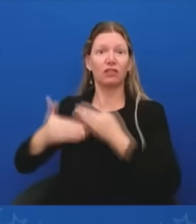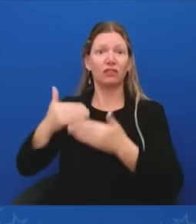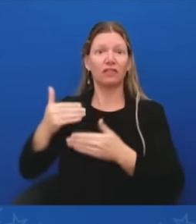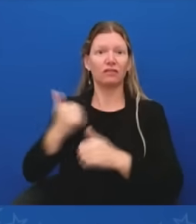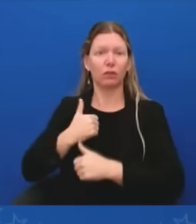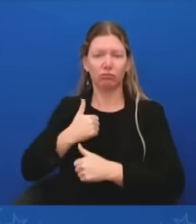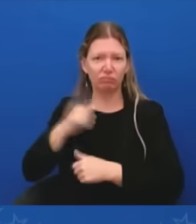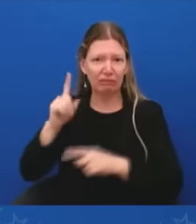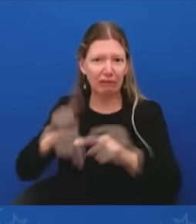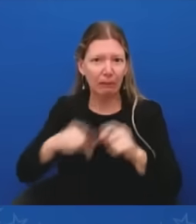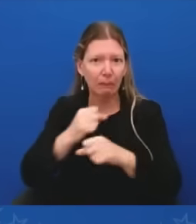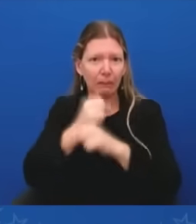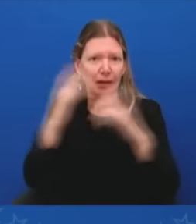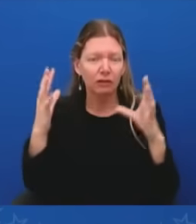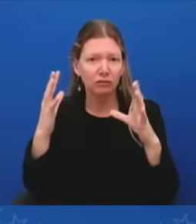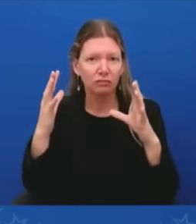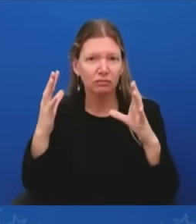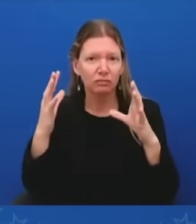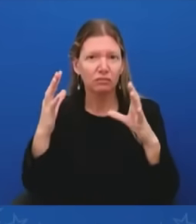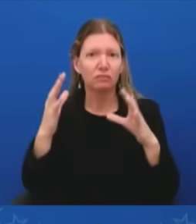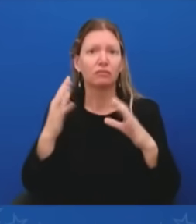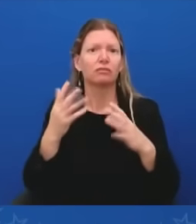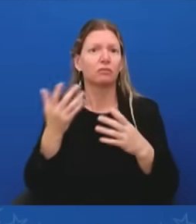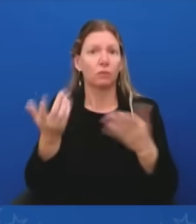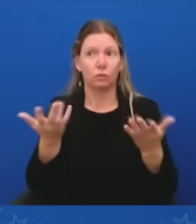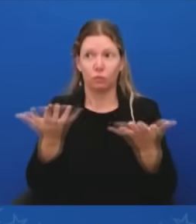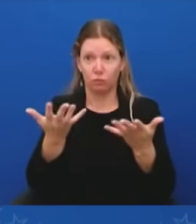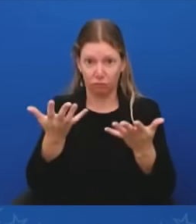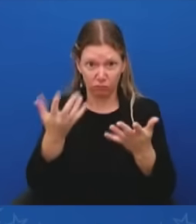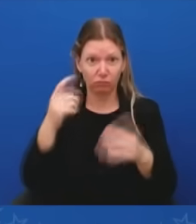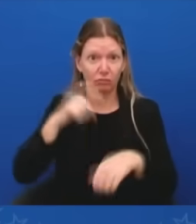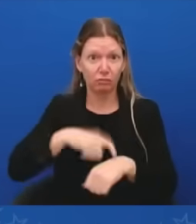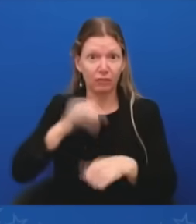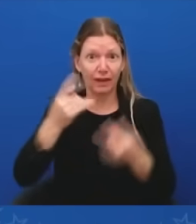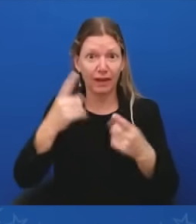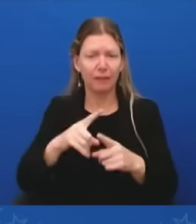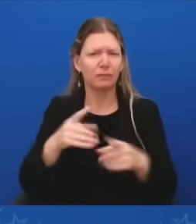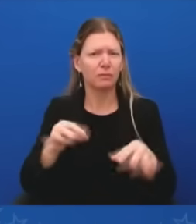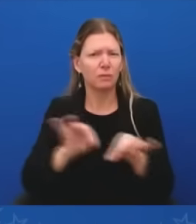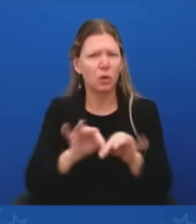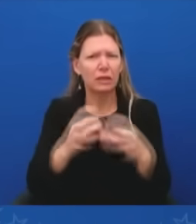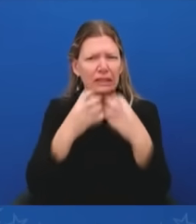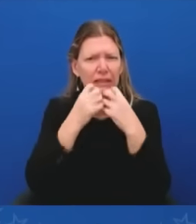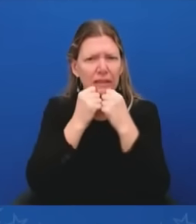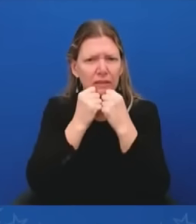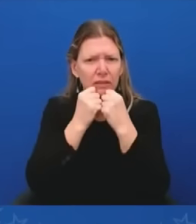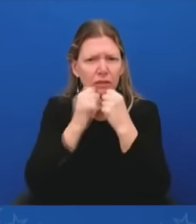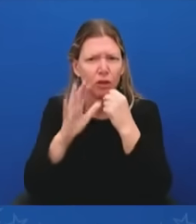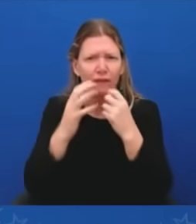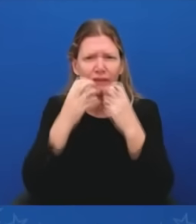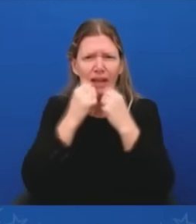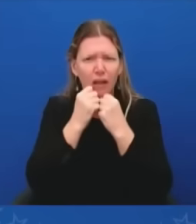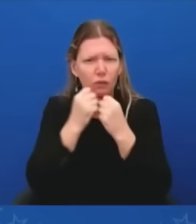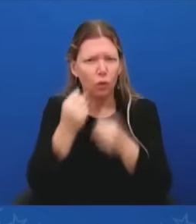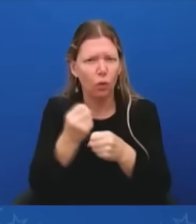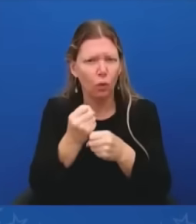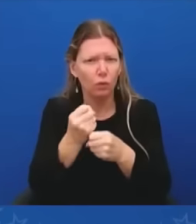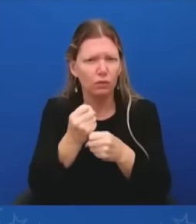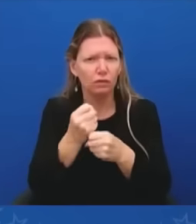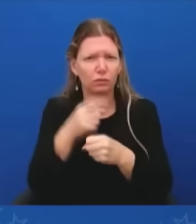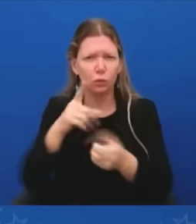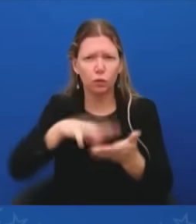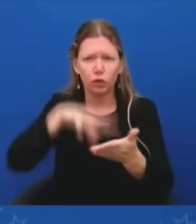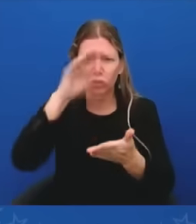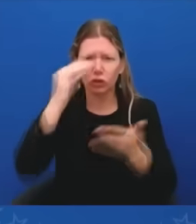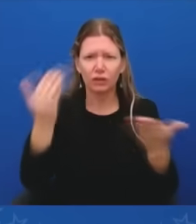Point. Duty, honor, country. Hold fast to your honor code, which says, quote, we